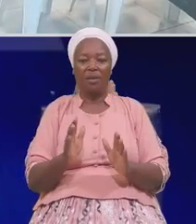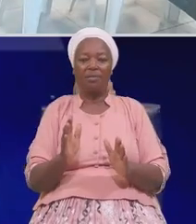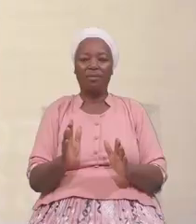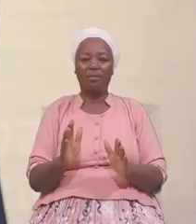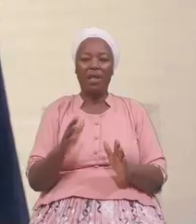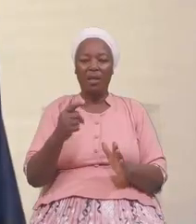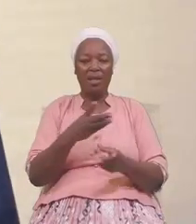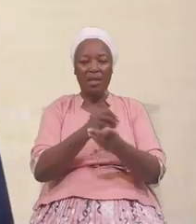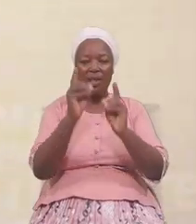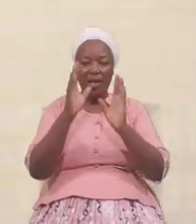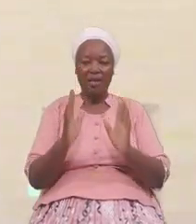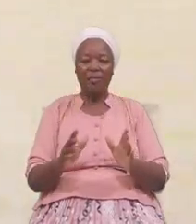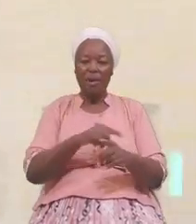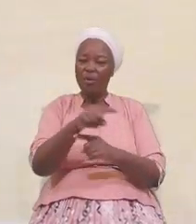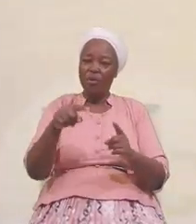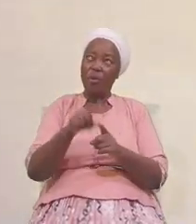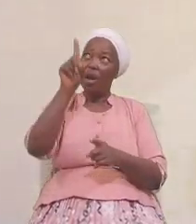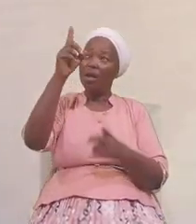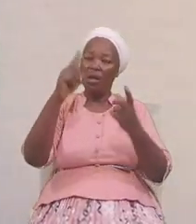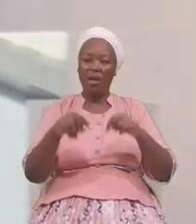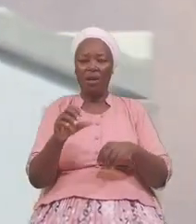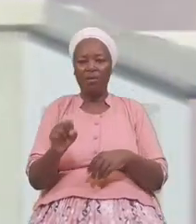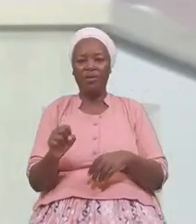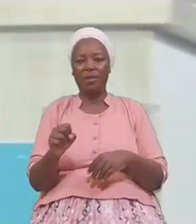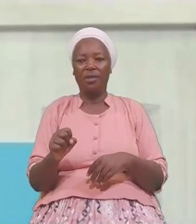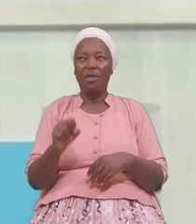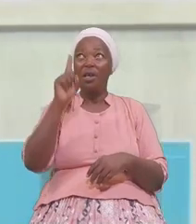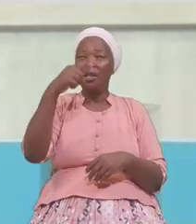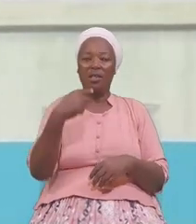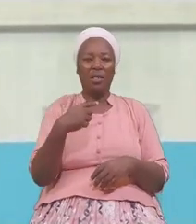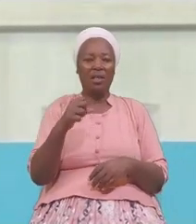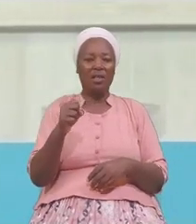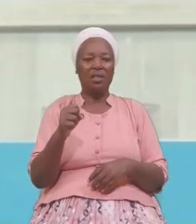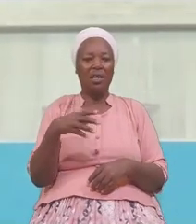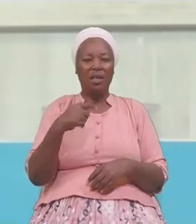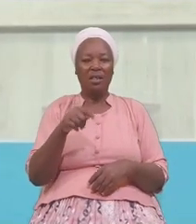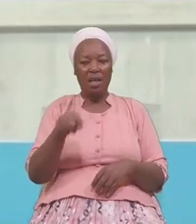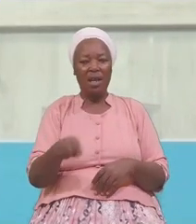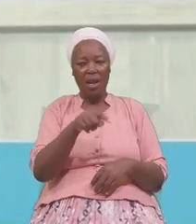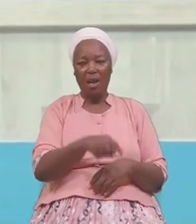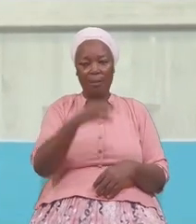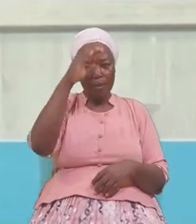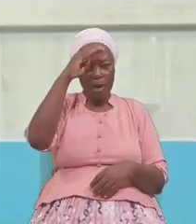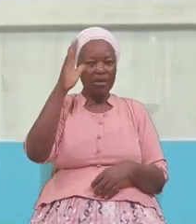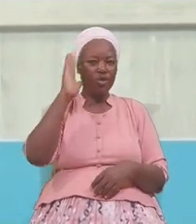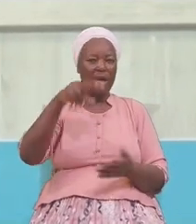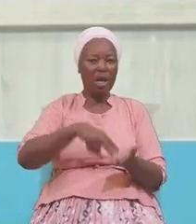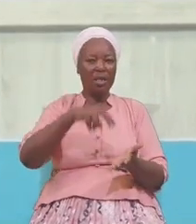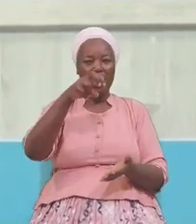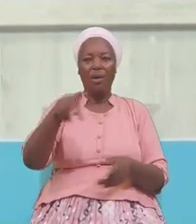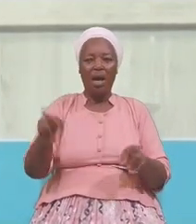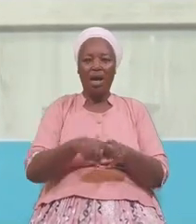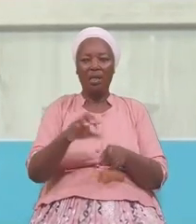the deliverer, when he comes, it says, the lame man shall leap as